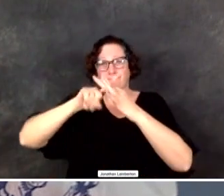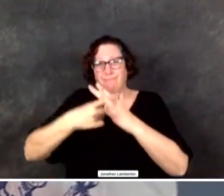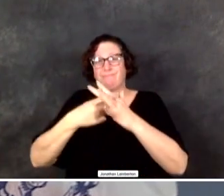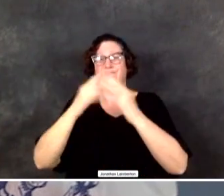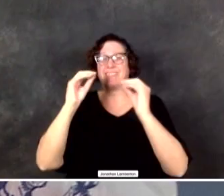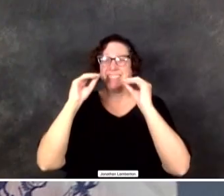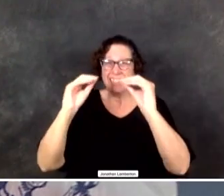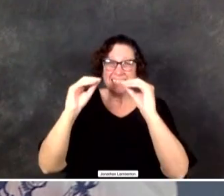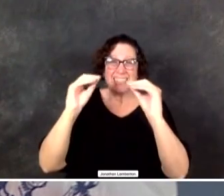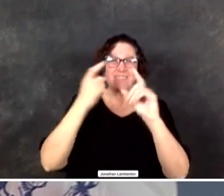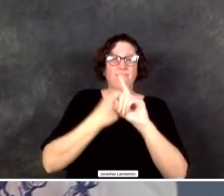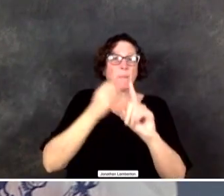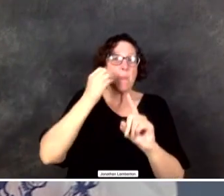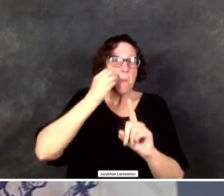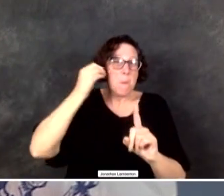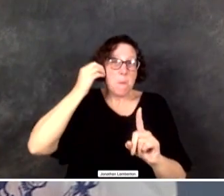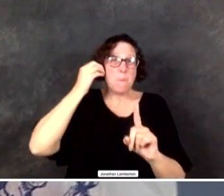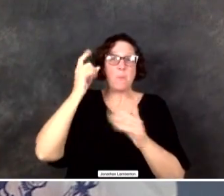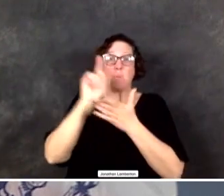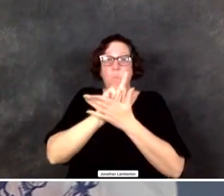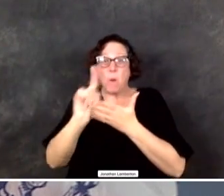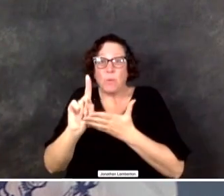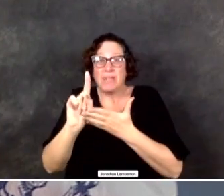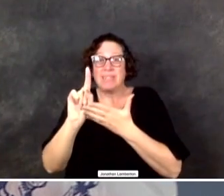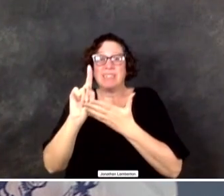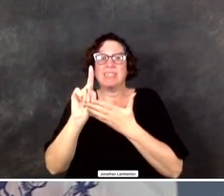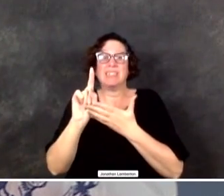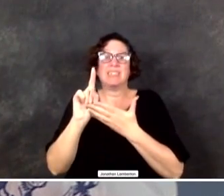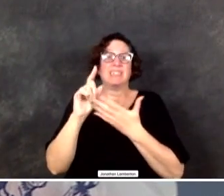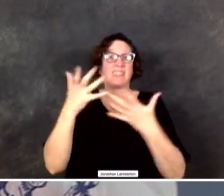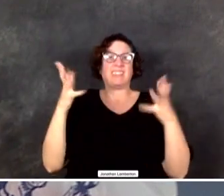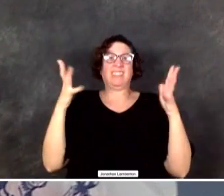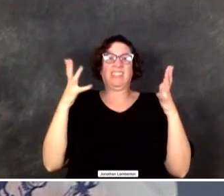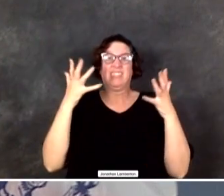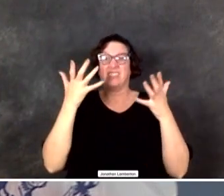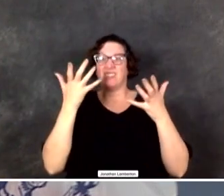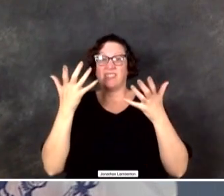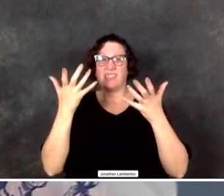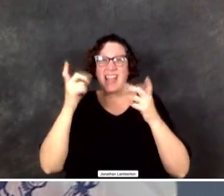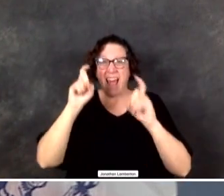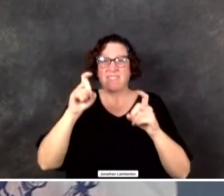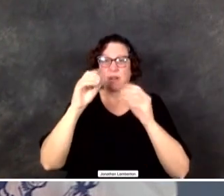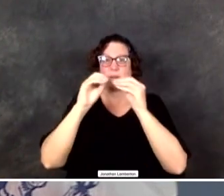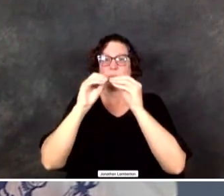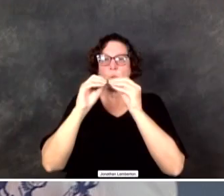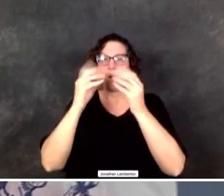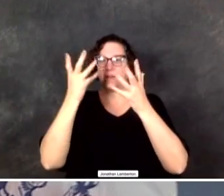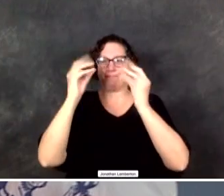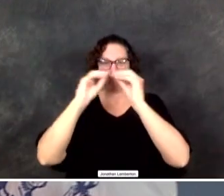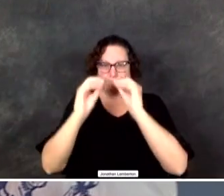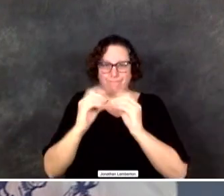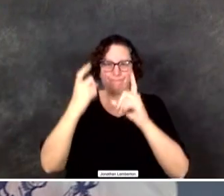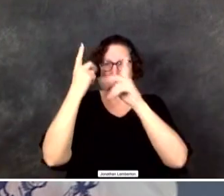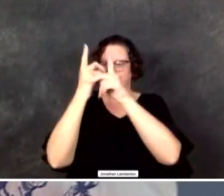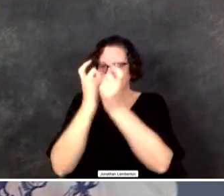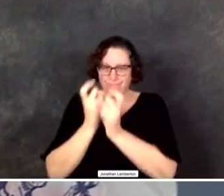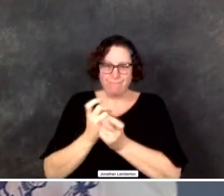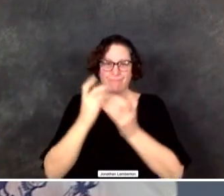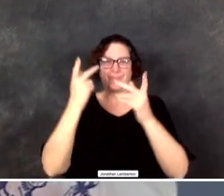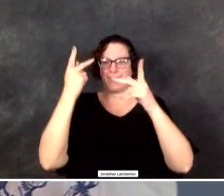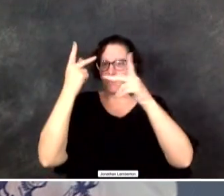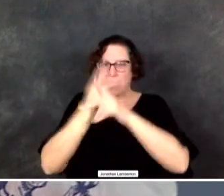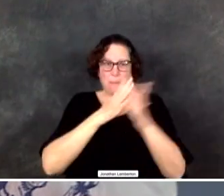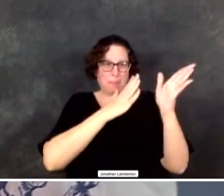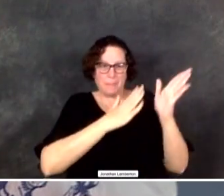you know, something and get it going. So at least there was something for kids. And then, as we said, literally the day that we, you know, that painful decision to close the